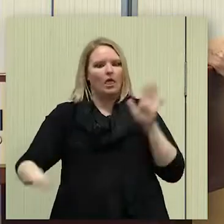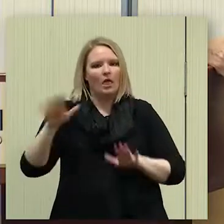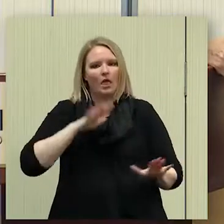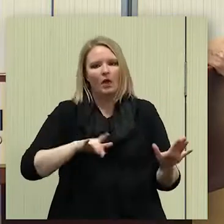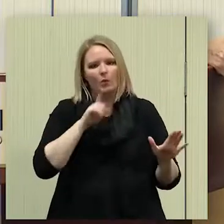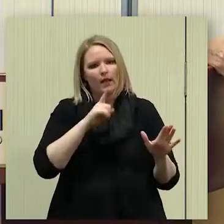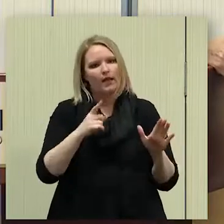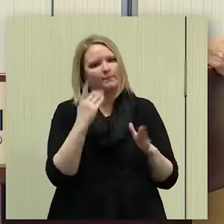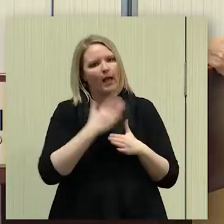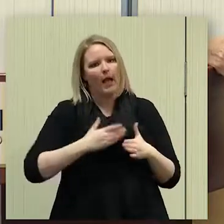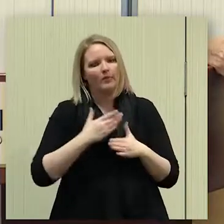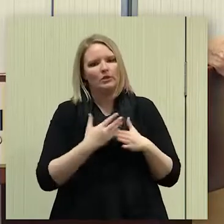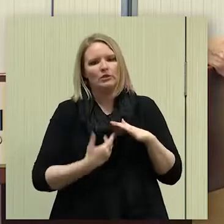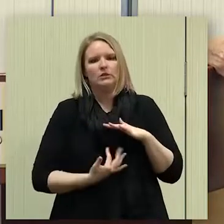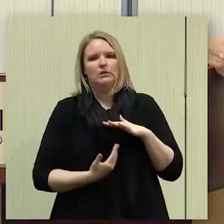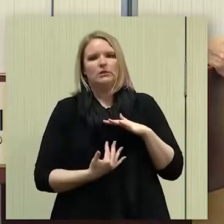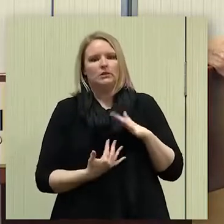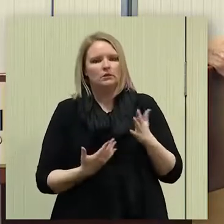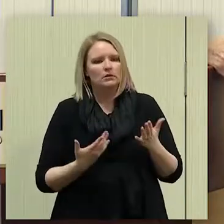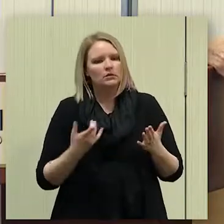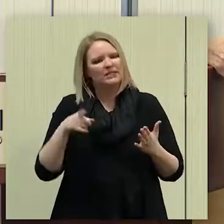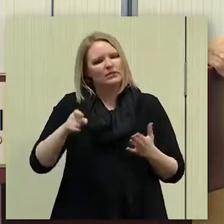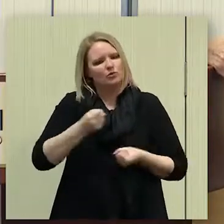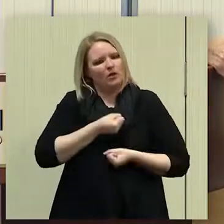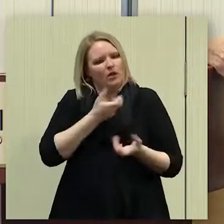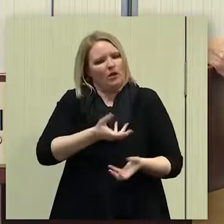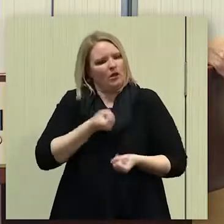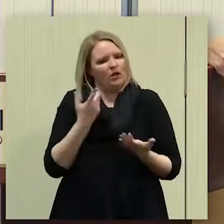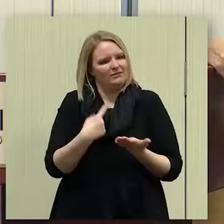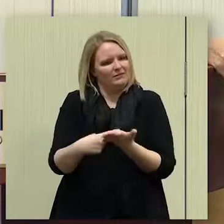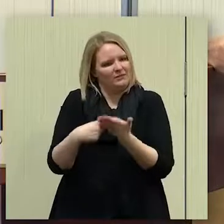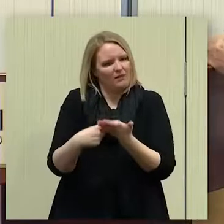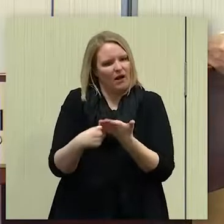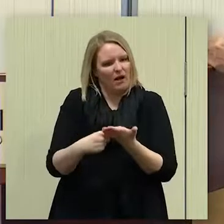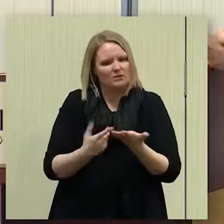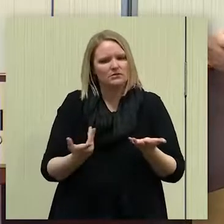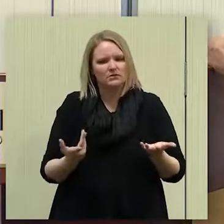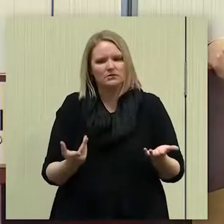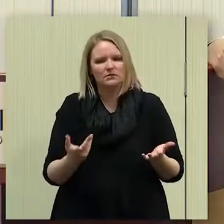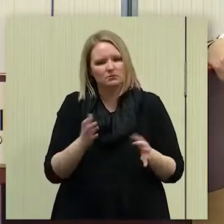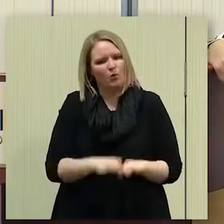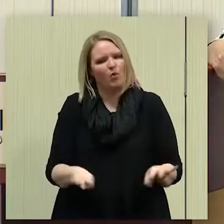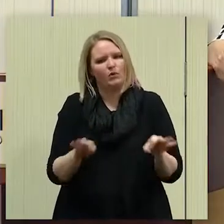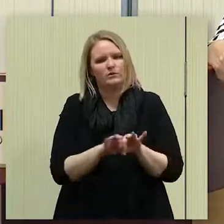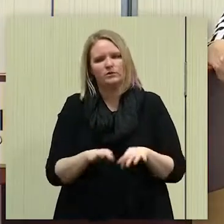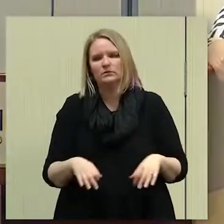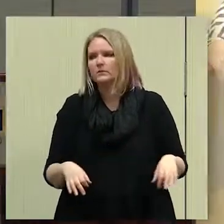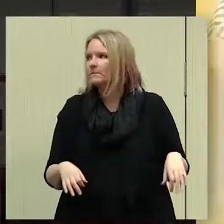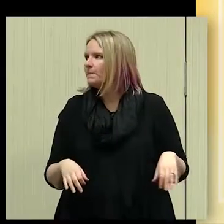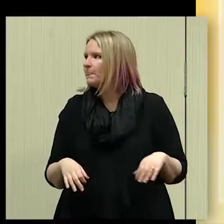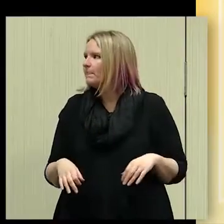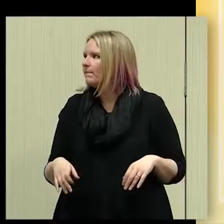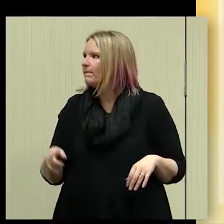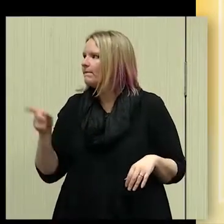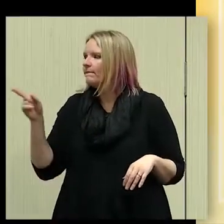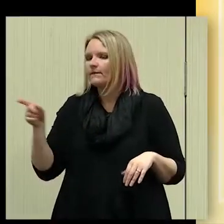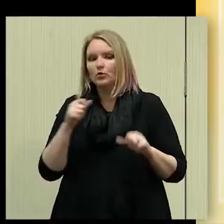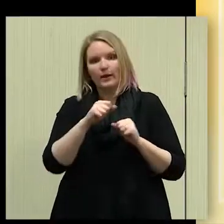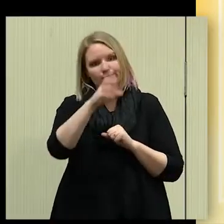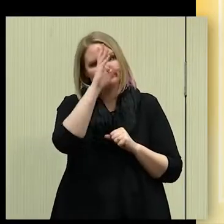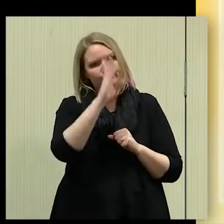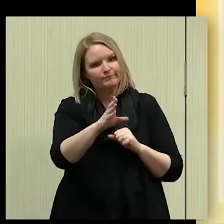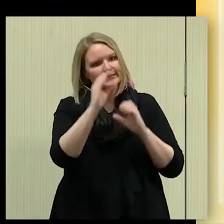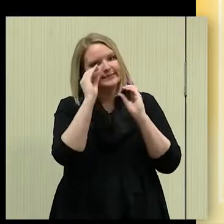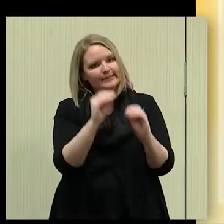get to you, and being able to talk about those things, to address them, to deal with them is important. So you can directly teach